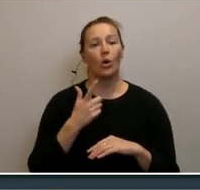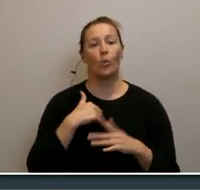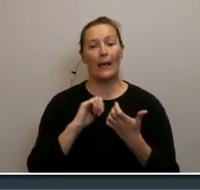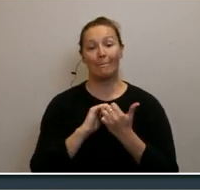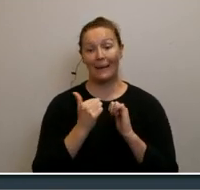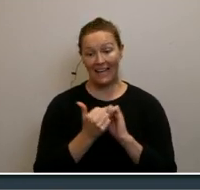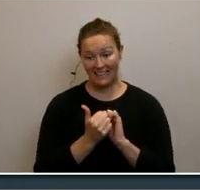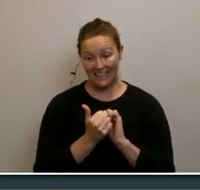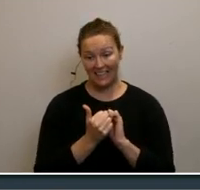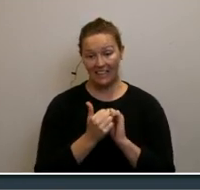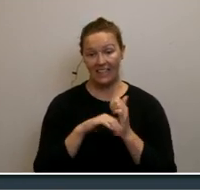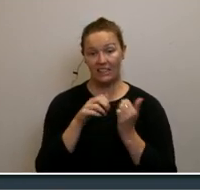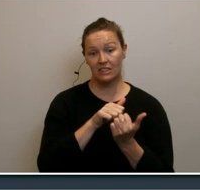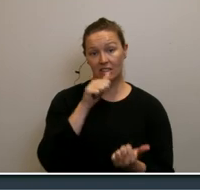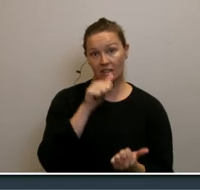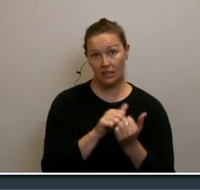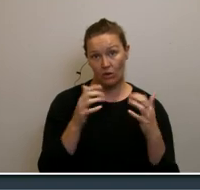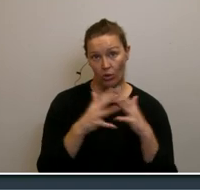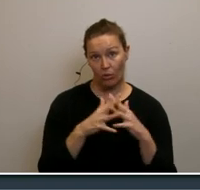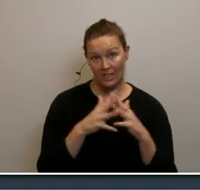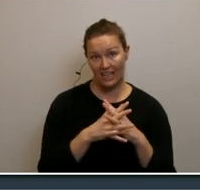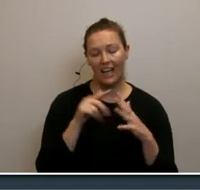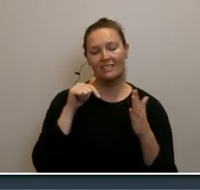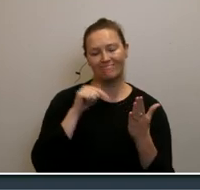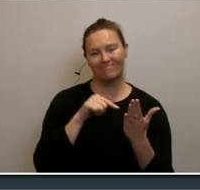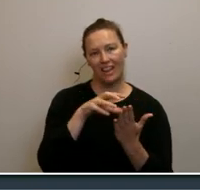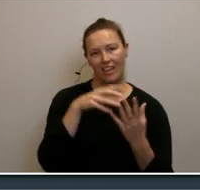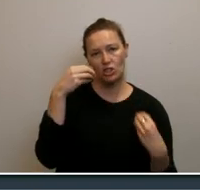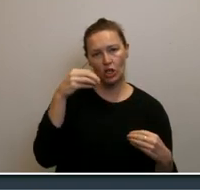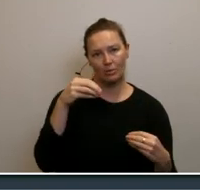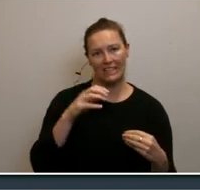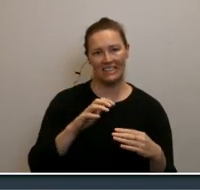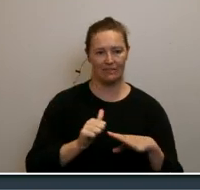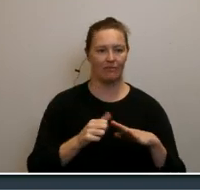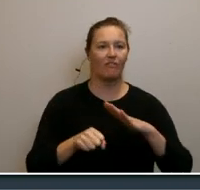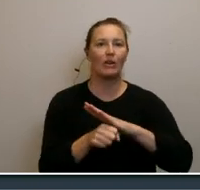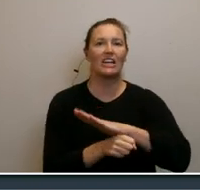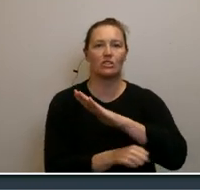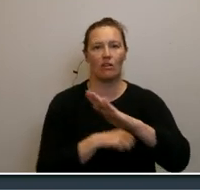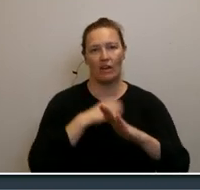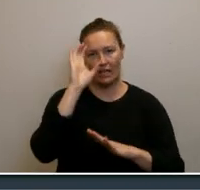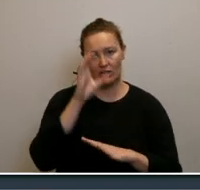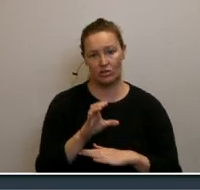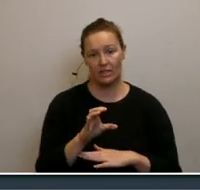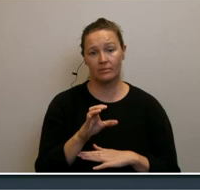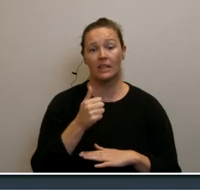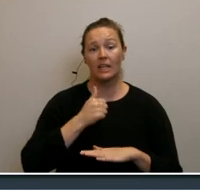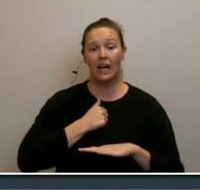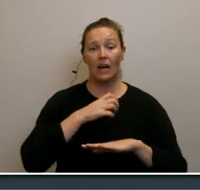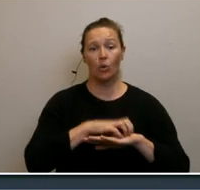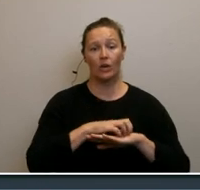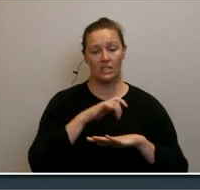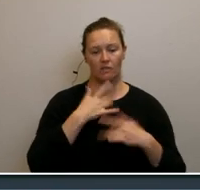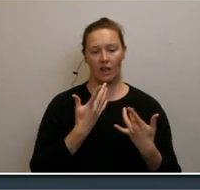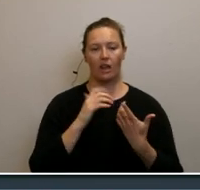to Te Riti o Waitangi, this country's founding document. The Tai Whenua have always considered ourselves as a treaty